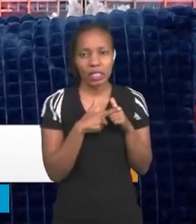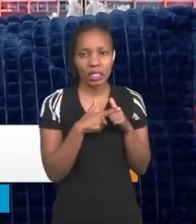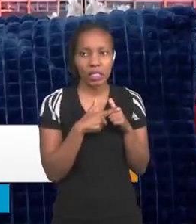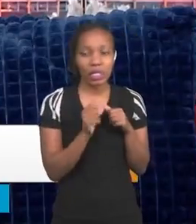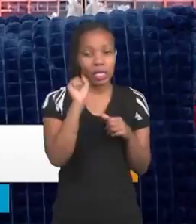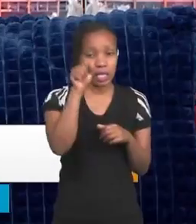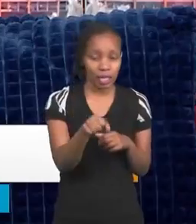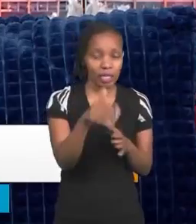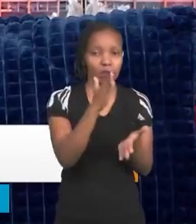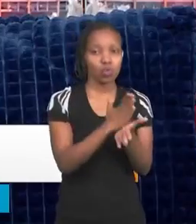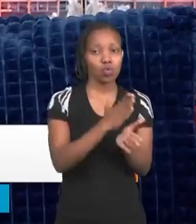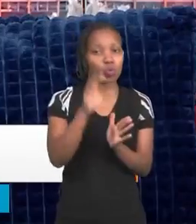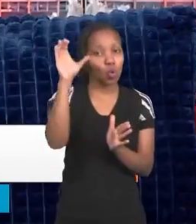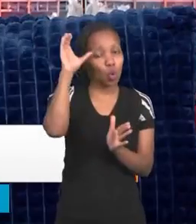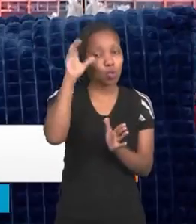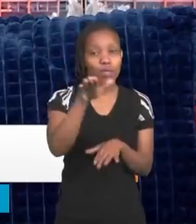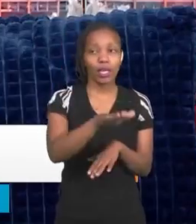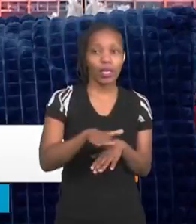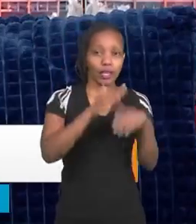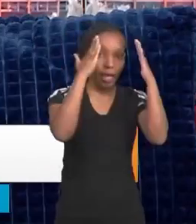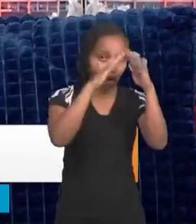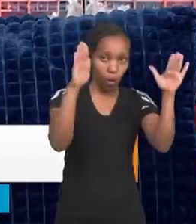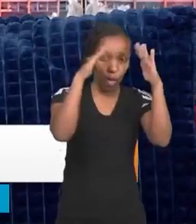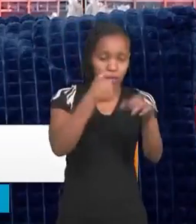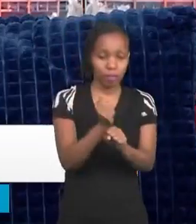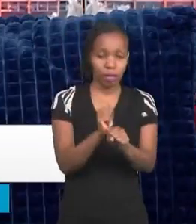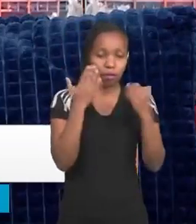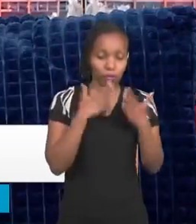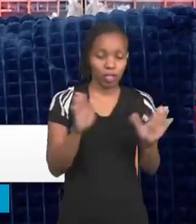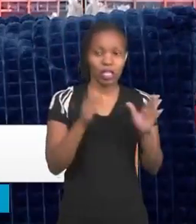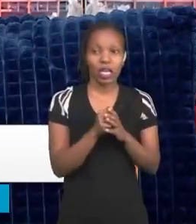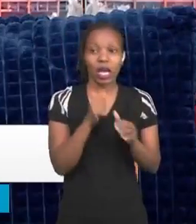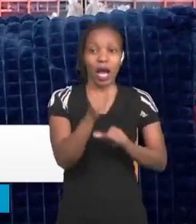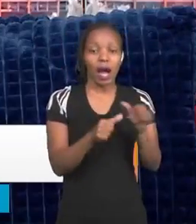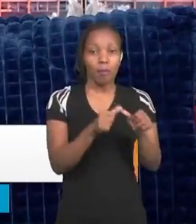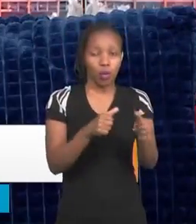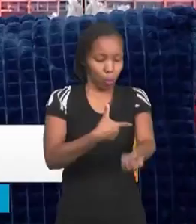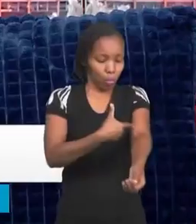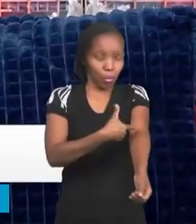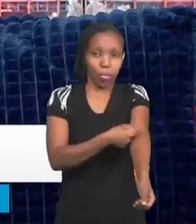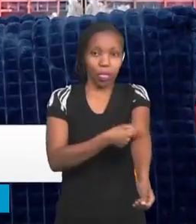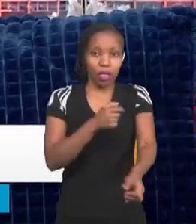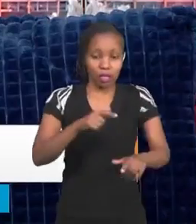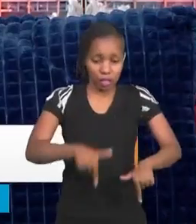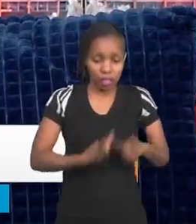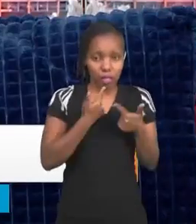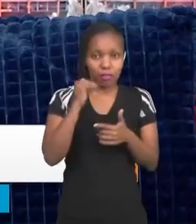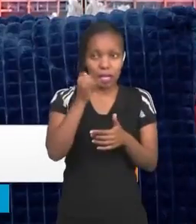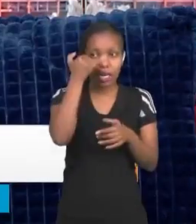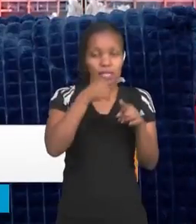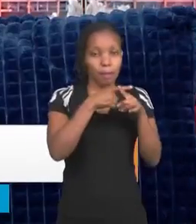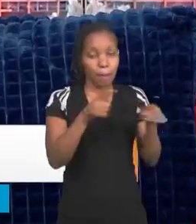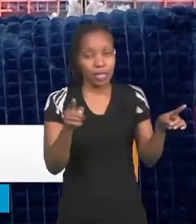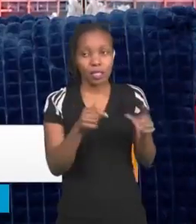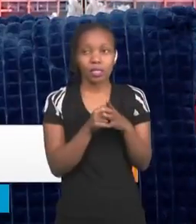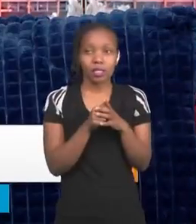So yes, at the coast, a lot of awareness has been raised with regard to injecting drug use. But you'll find that the